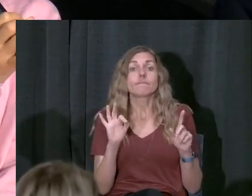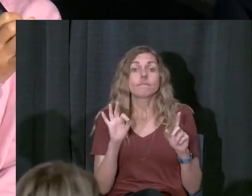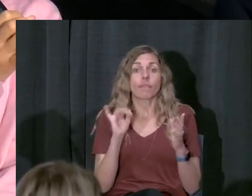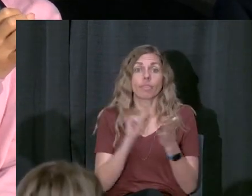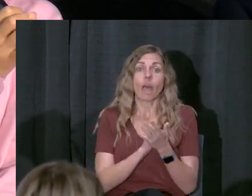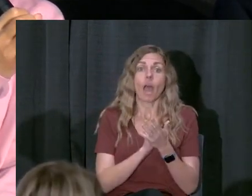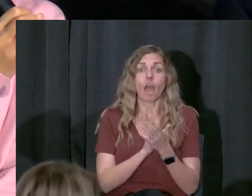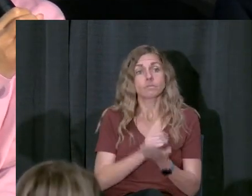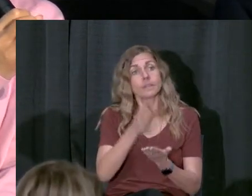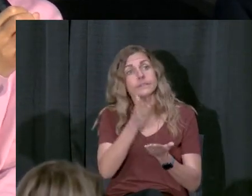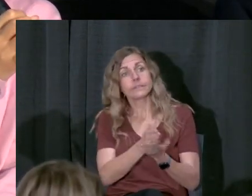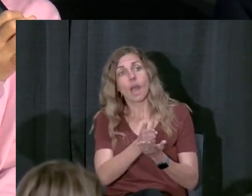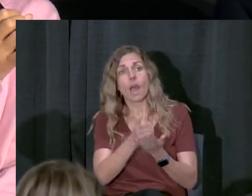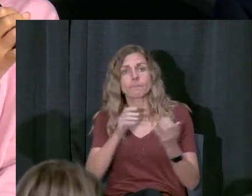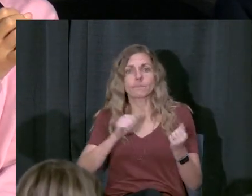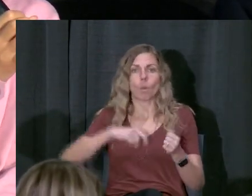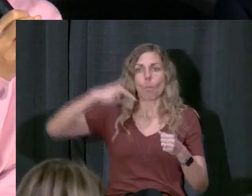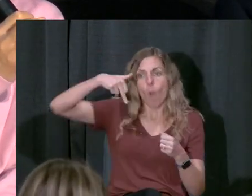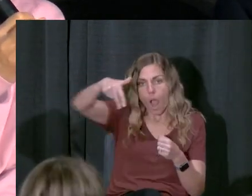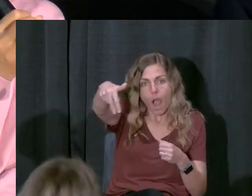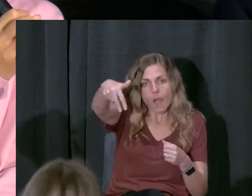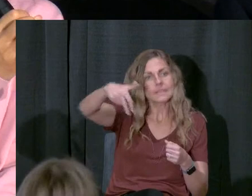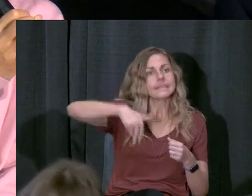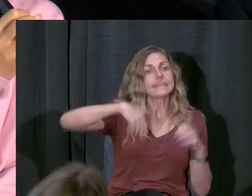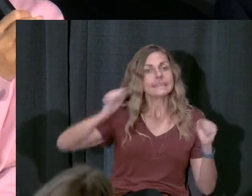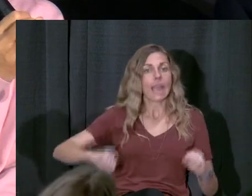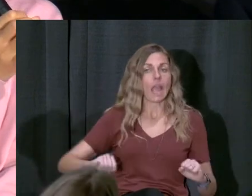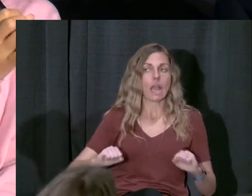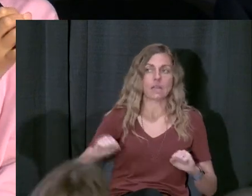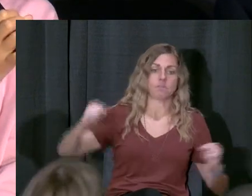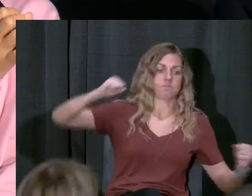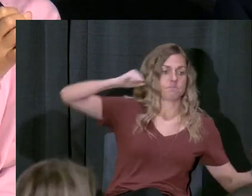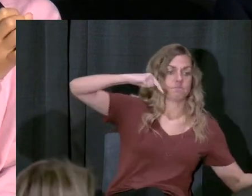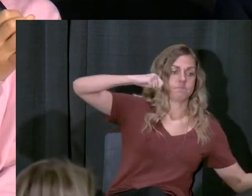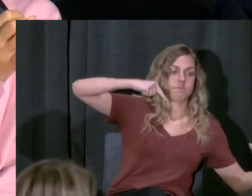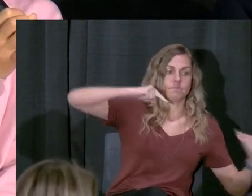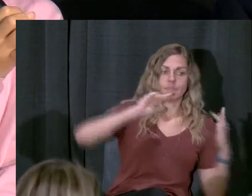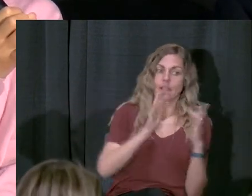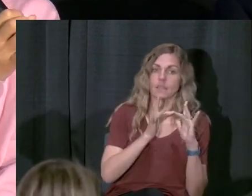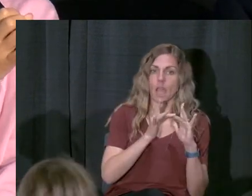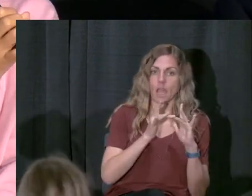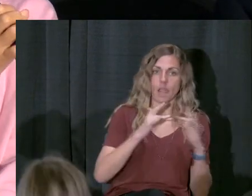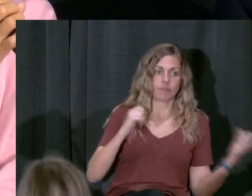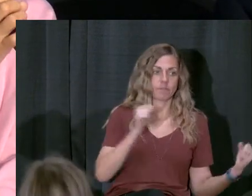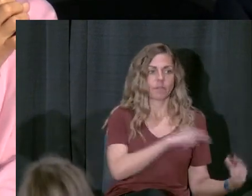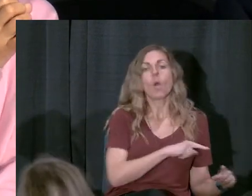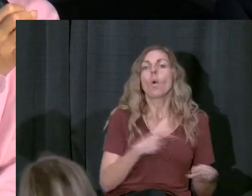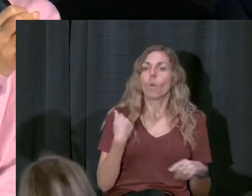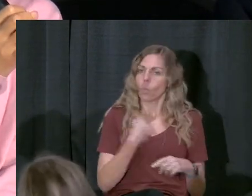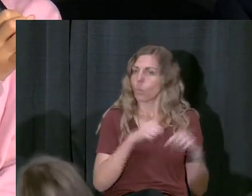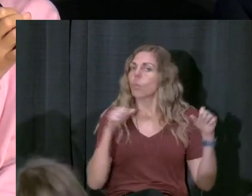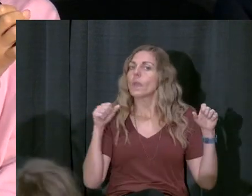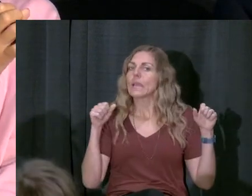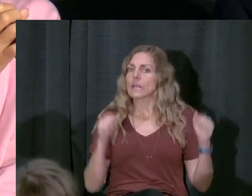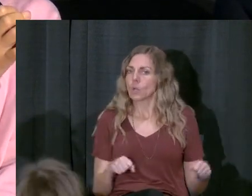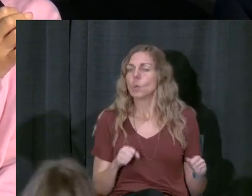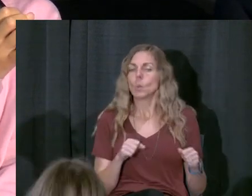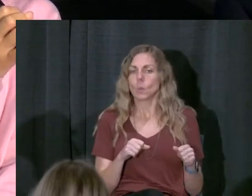connected via the network or Bluetooth signals, we can